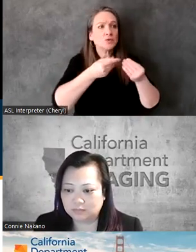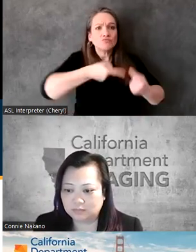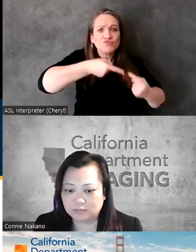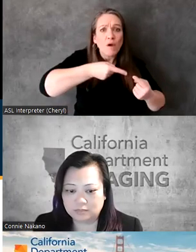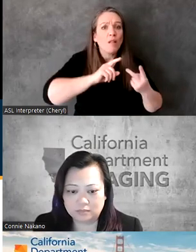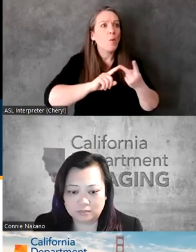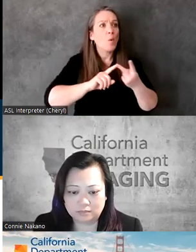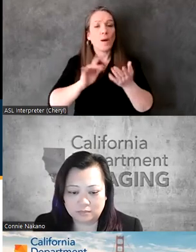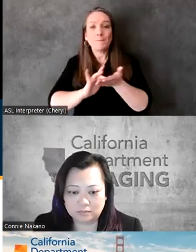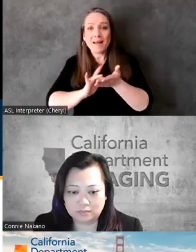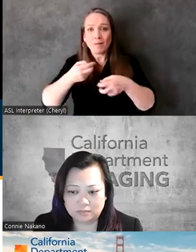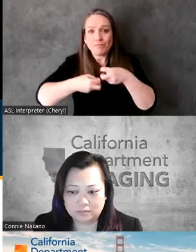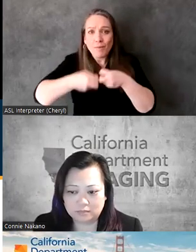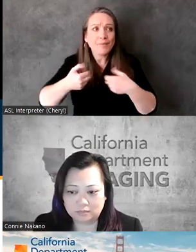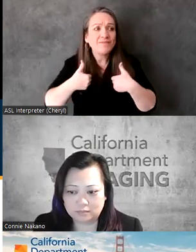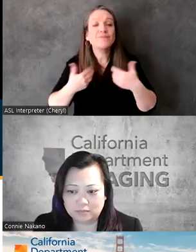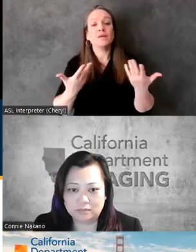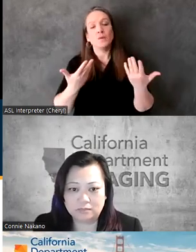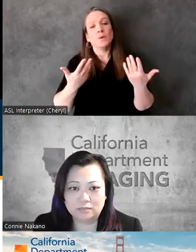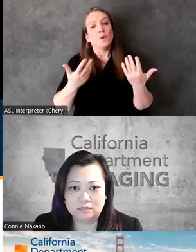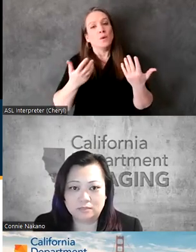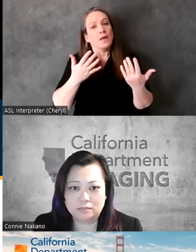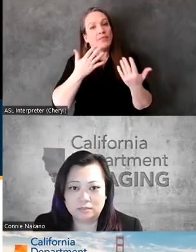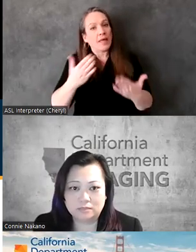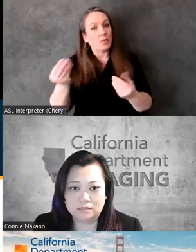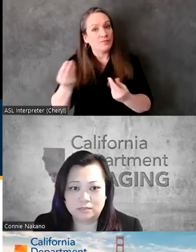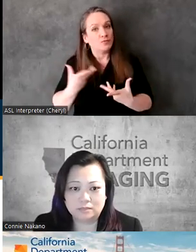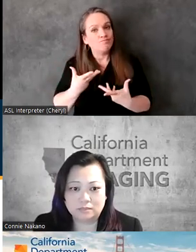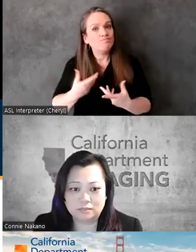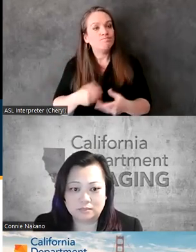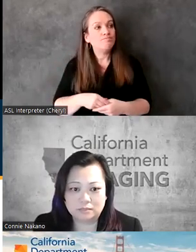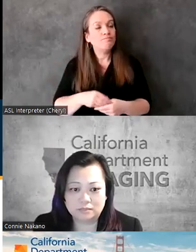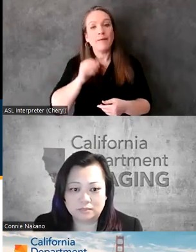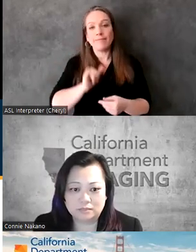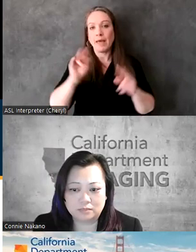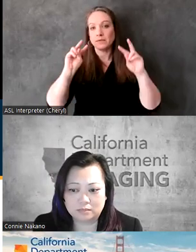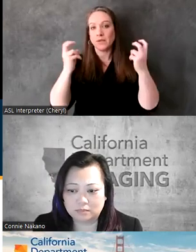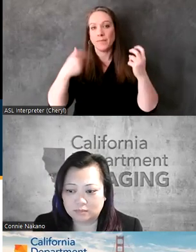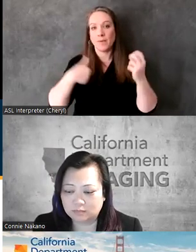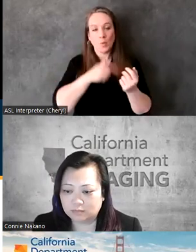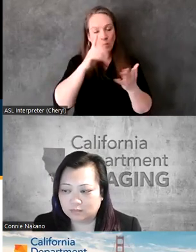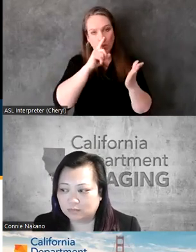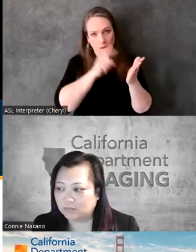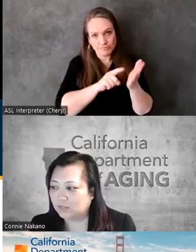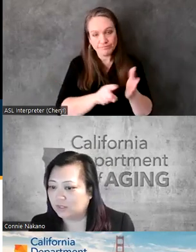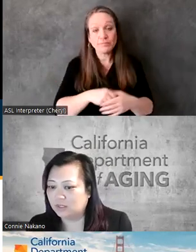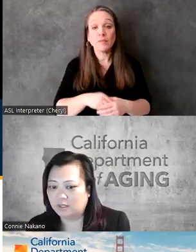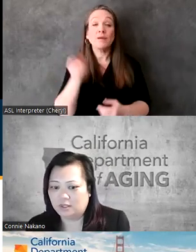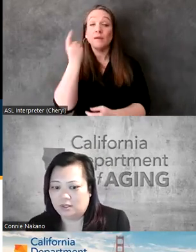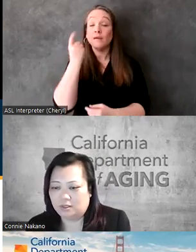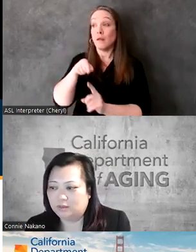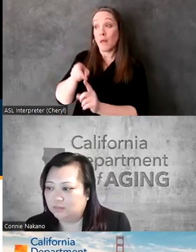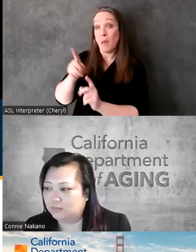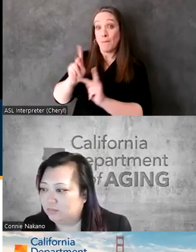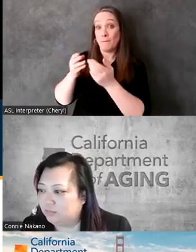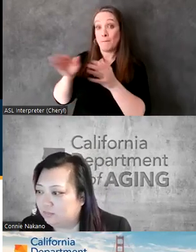That's certainly something we will look at. With the public guardian position, so